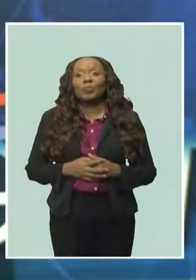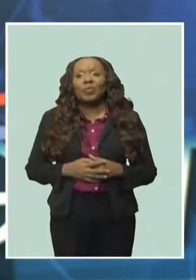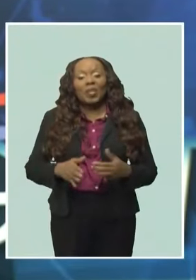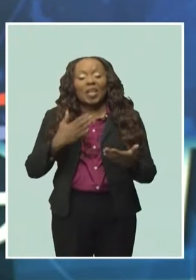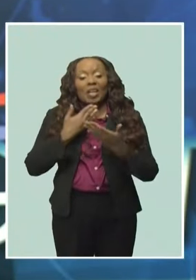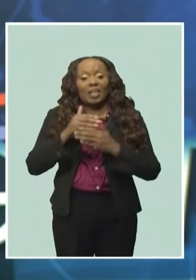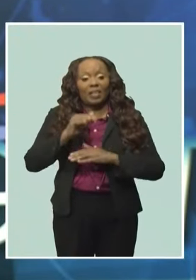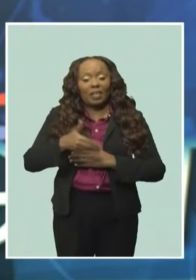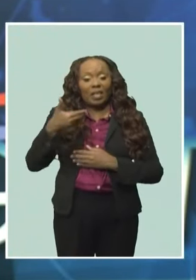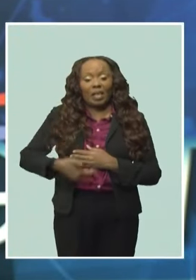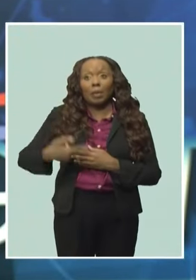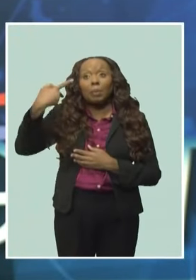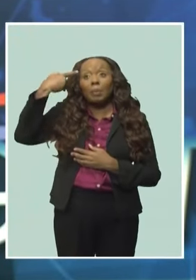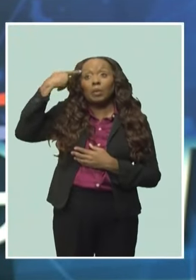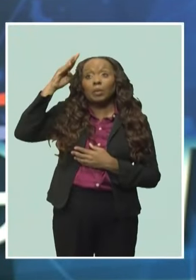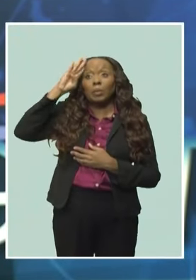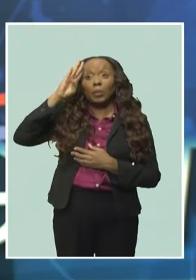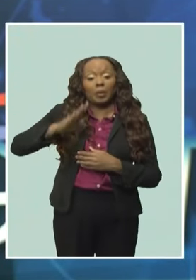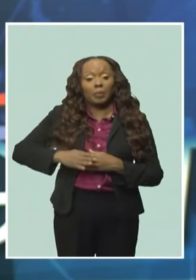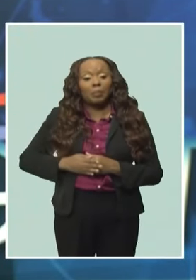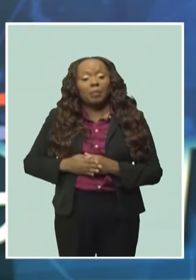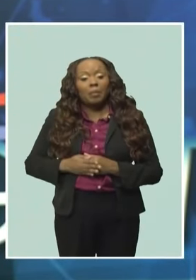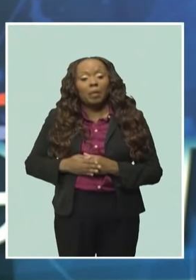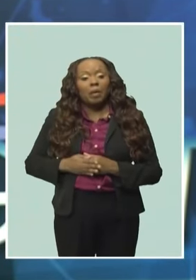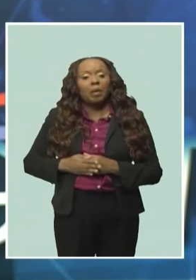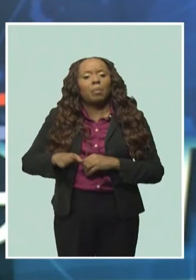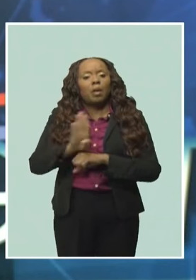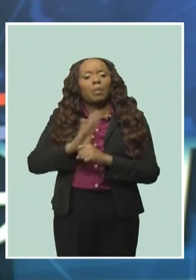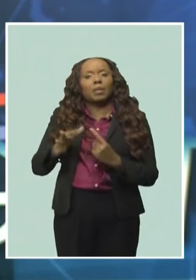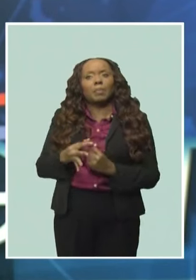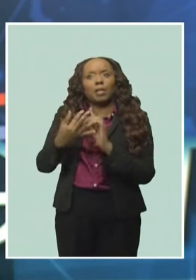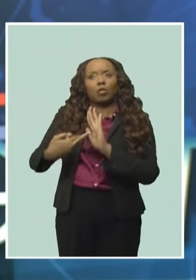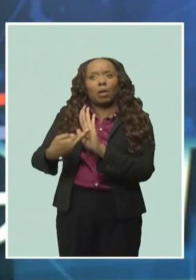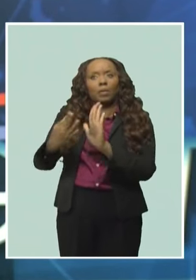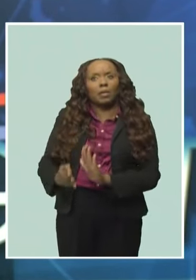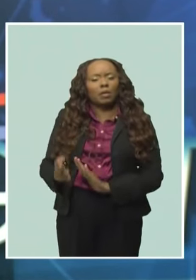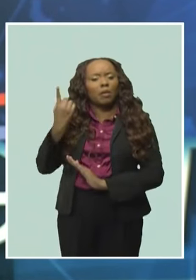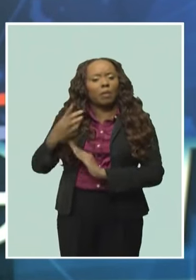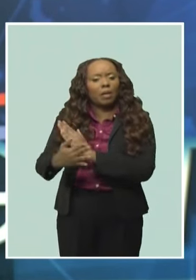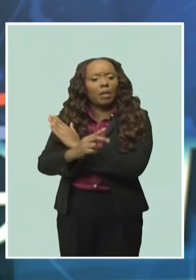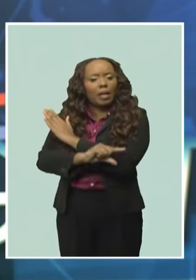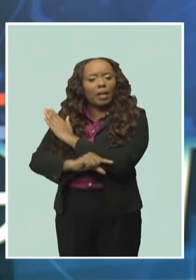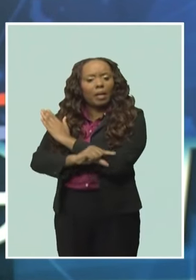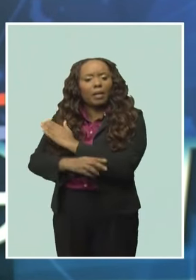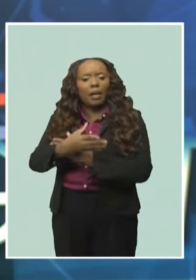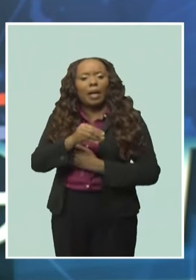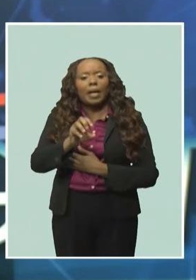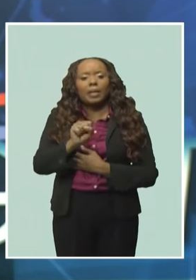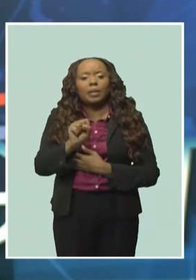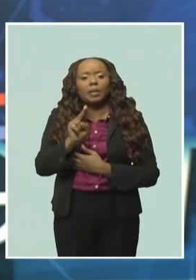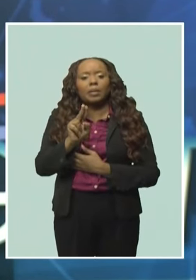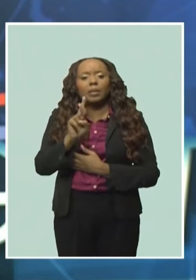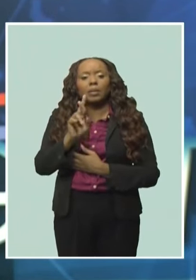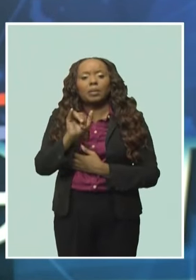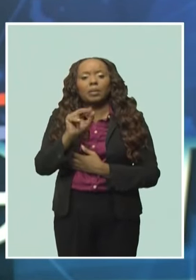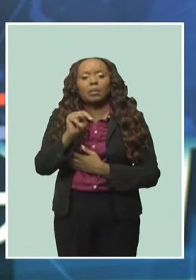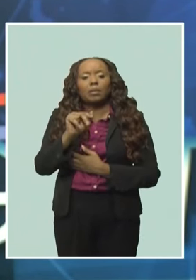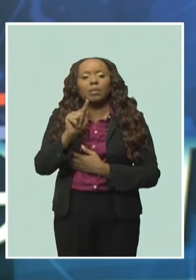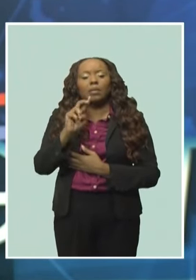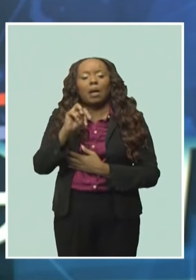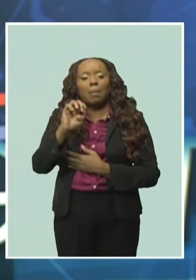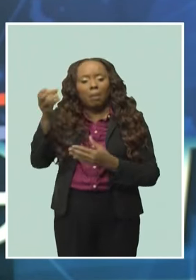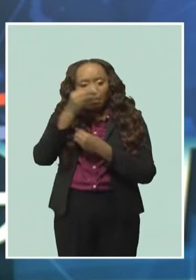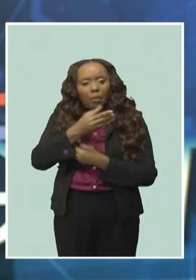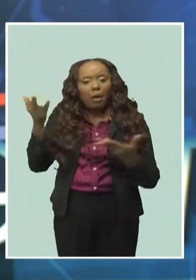Good evening, I'm Pearson Bowen. Barbados Special Envoy to Guyana and Suriname, Alfie Wiggins, has cleared the air on what